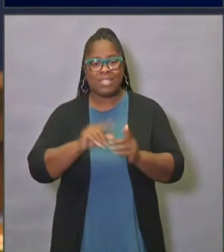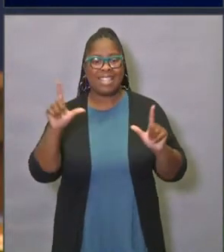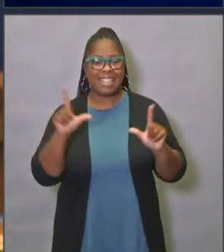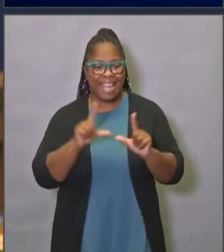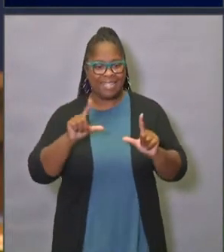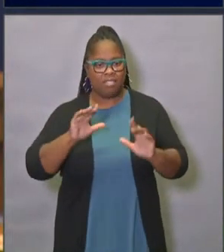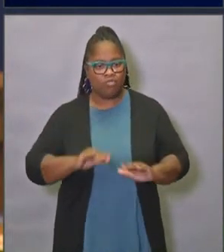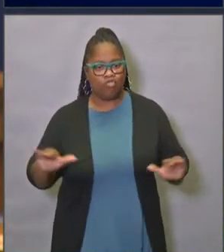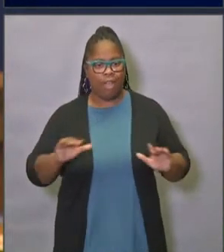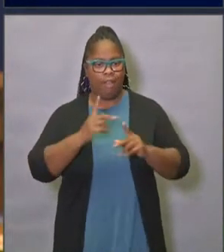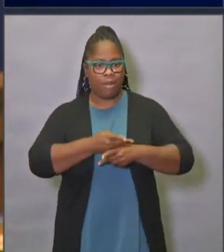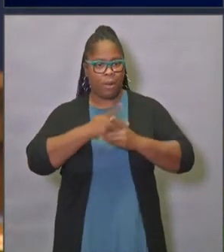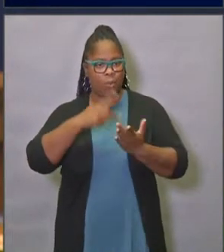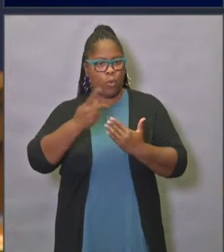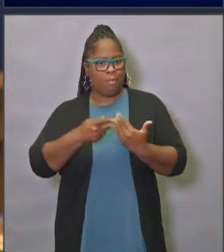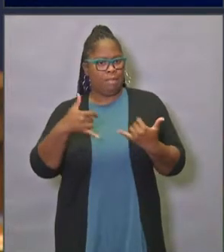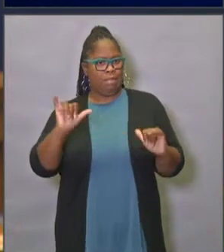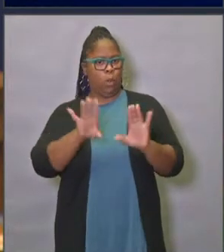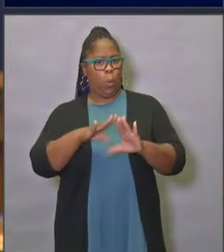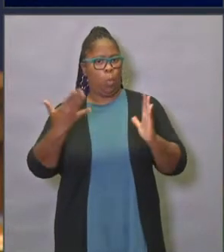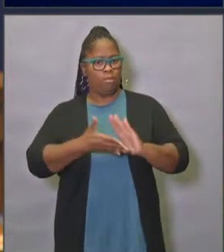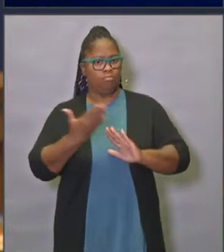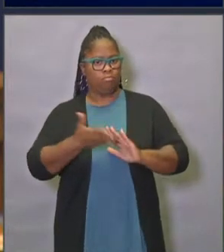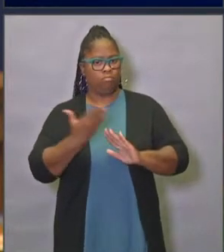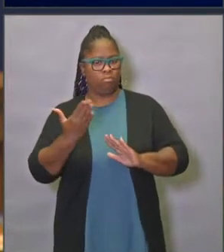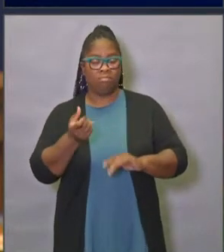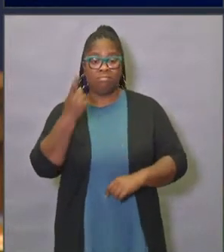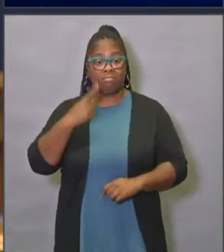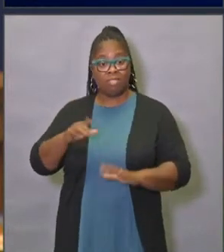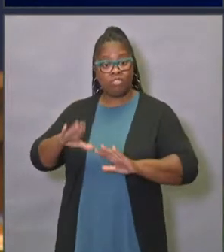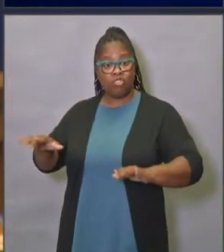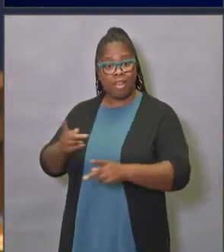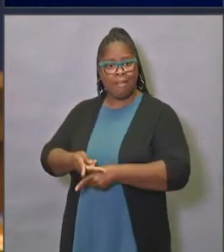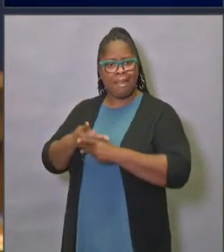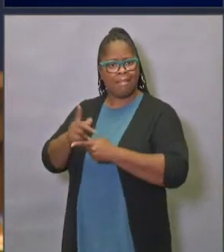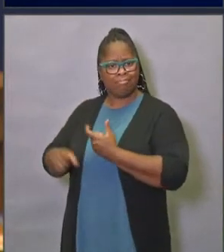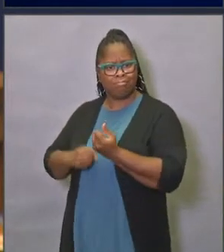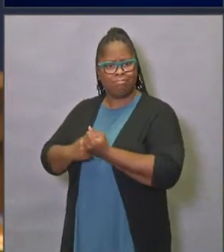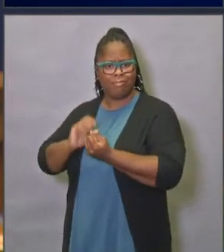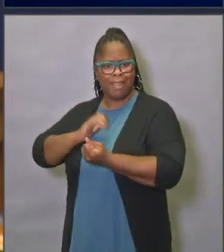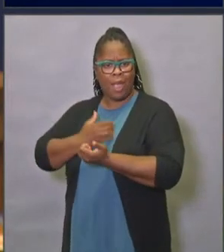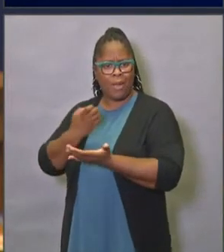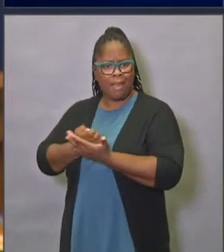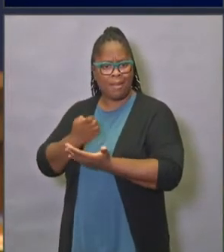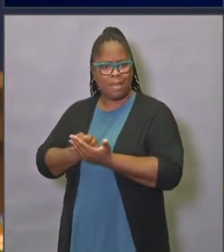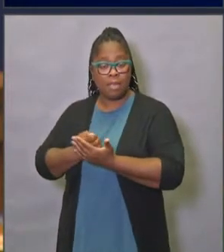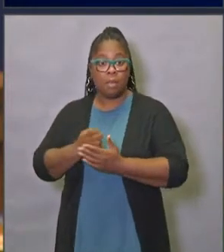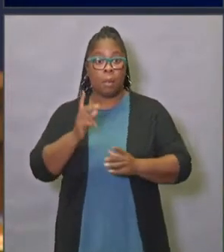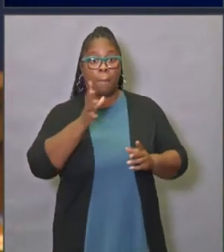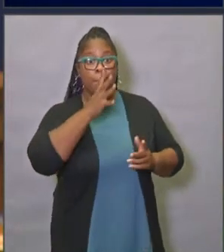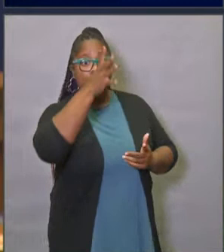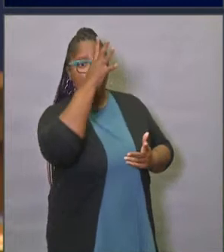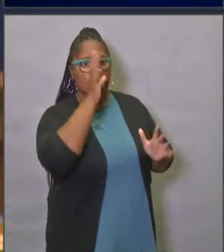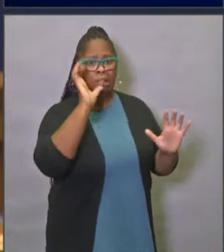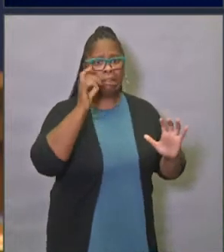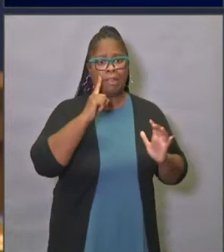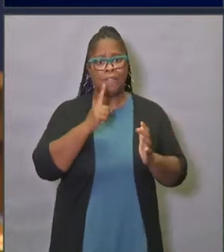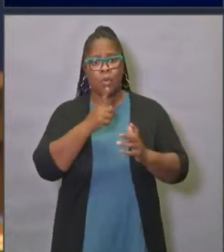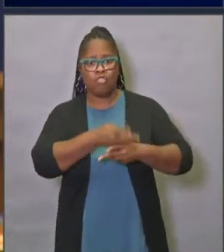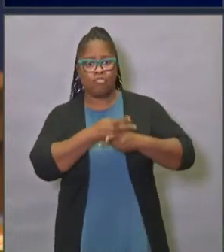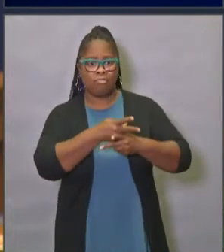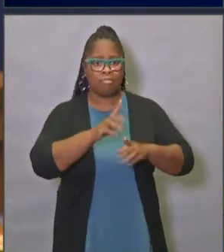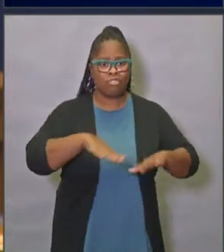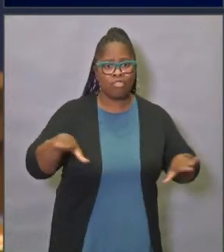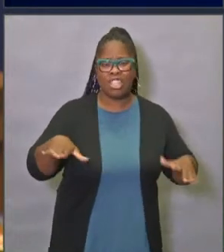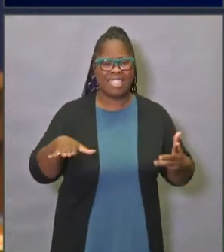are open in LA County. Child care is the backbone of our economy, and parents seeking child care are facing financial hardships as